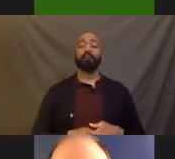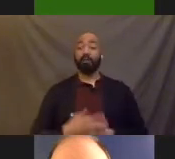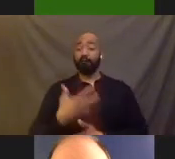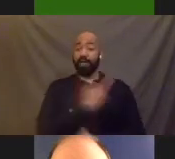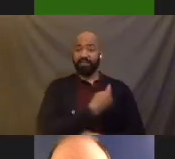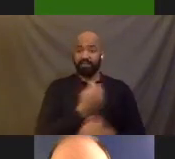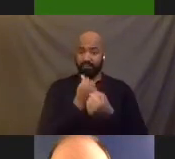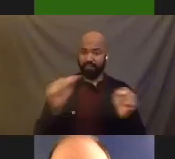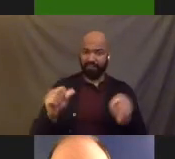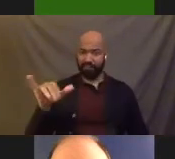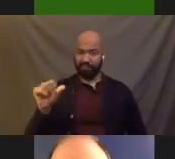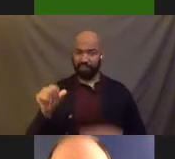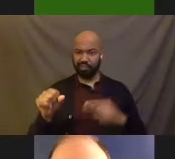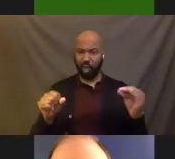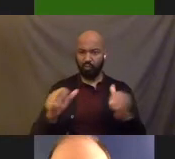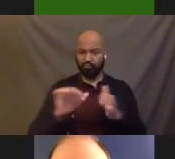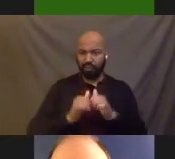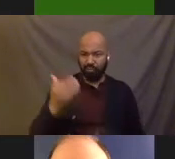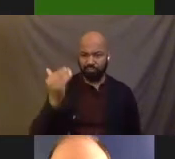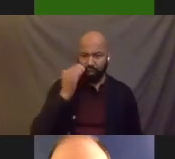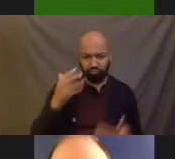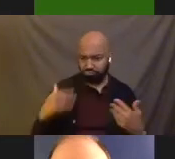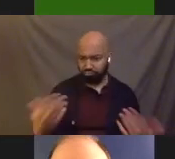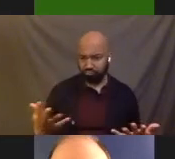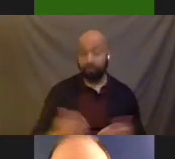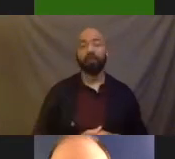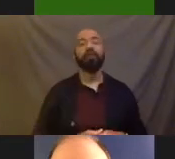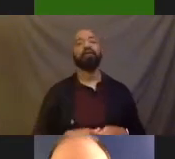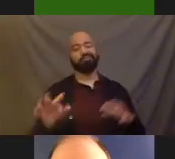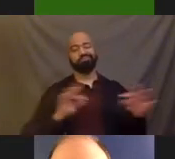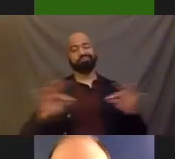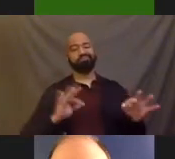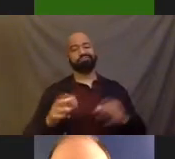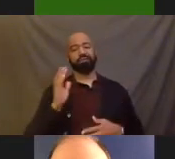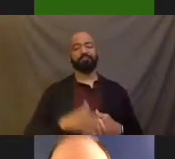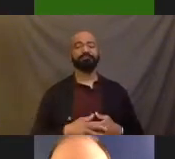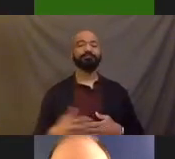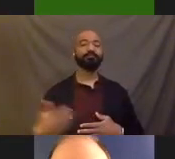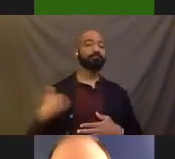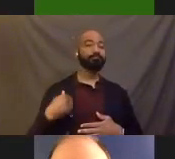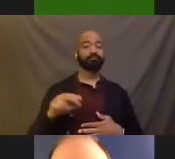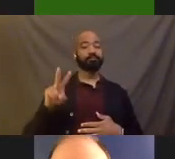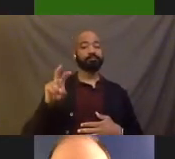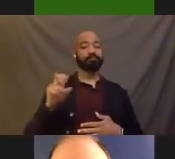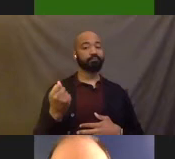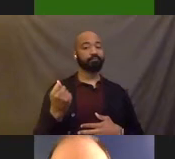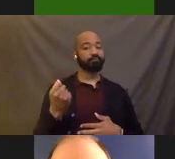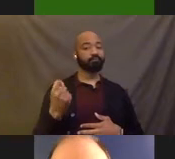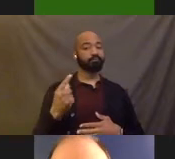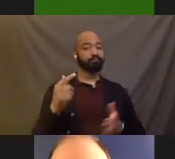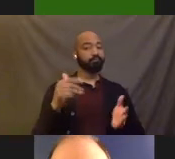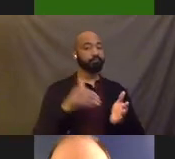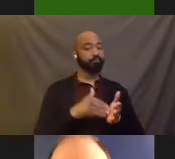great question. So just to give you some perspective, there were 211 million doses of